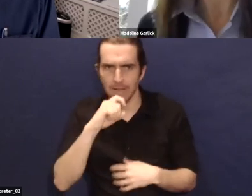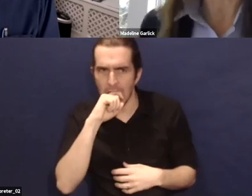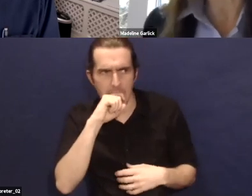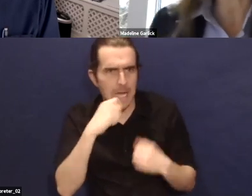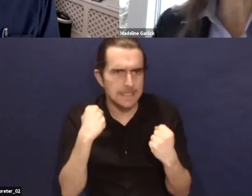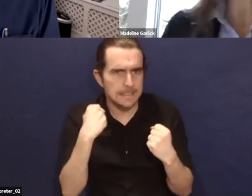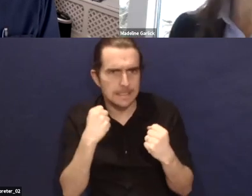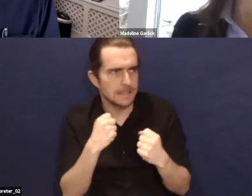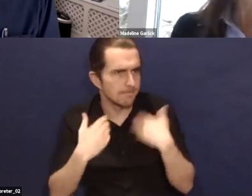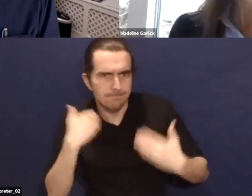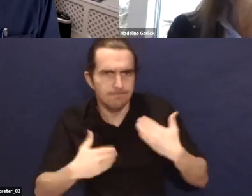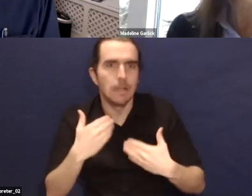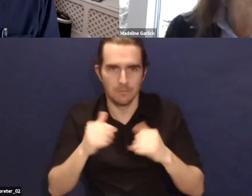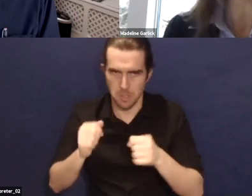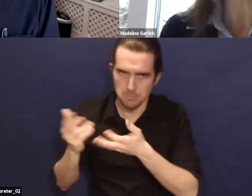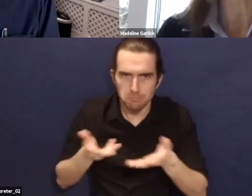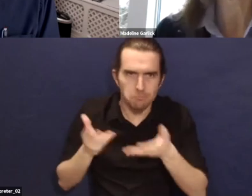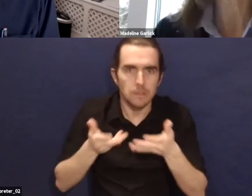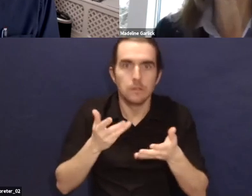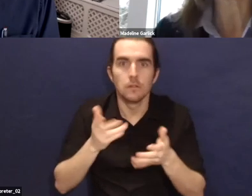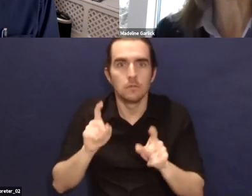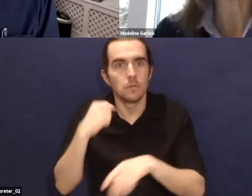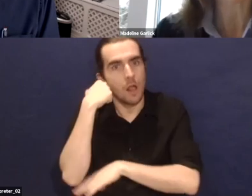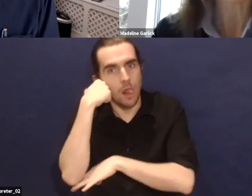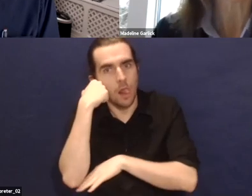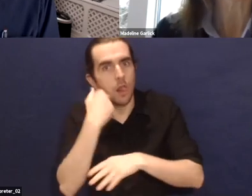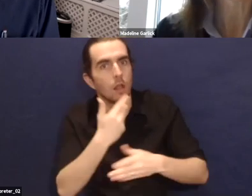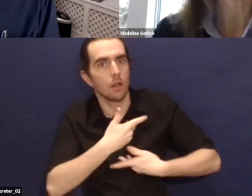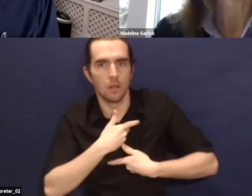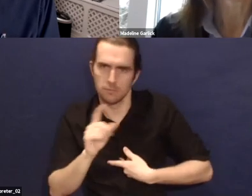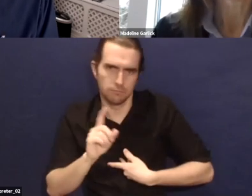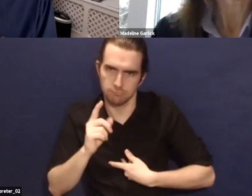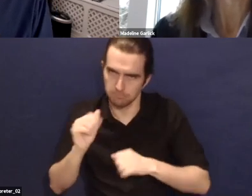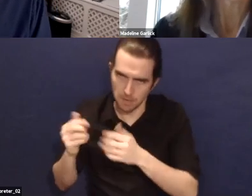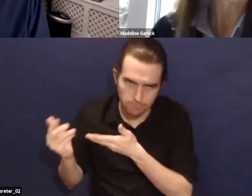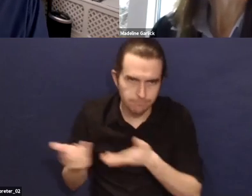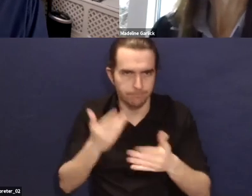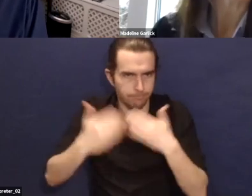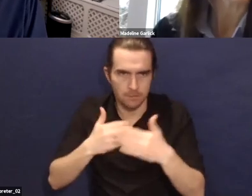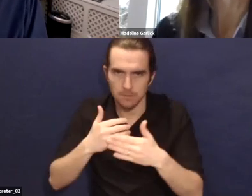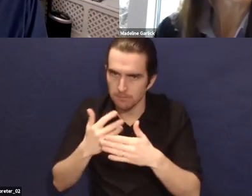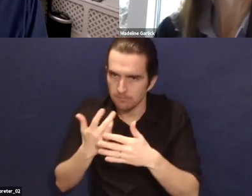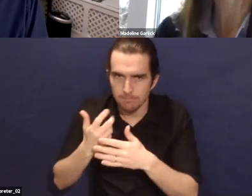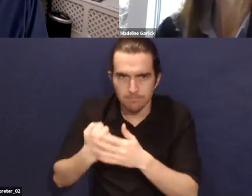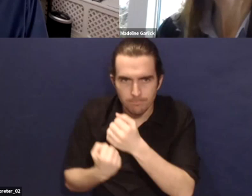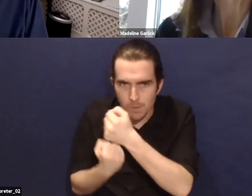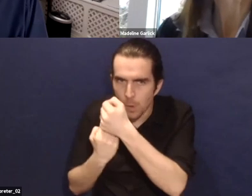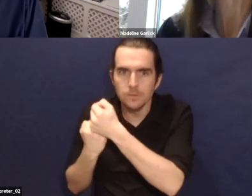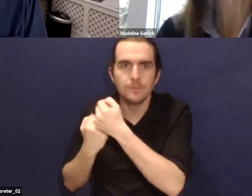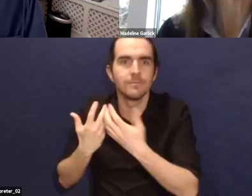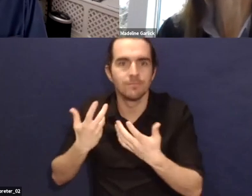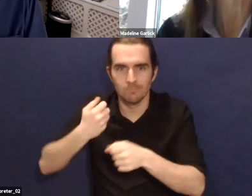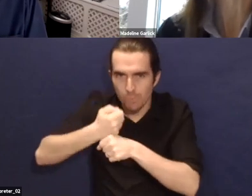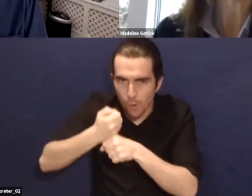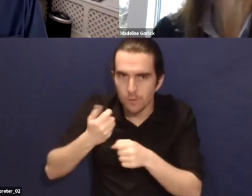proportionate, reasonable and time-limited measures to protect public health. And what UNHCR's monitoring has shown